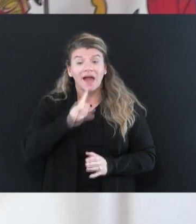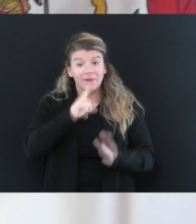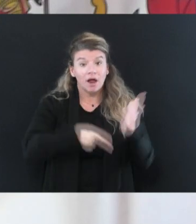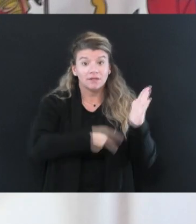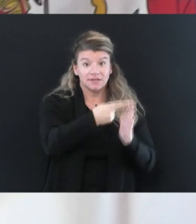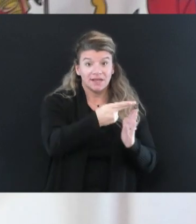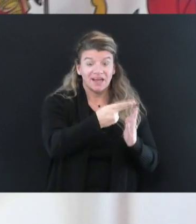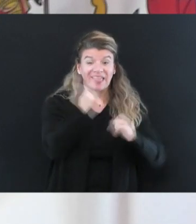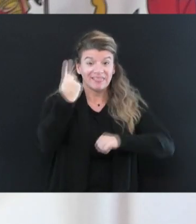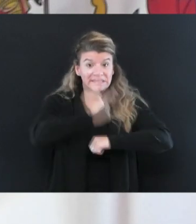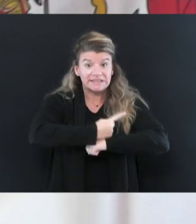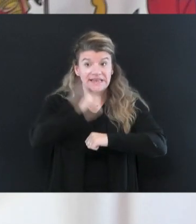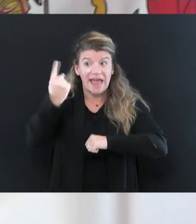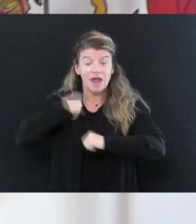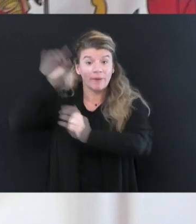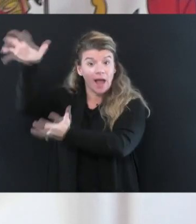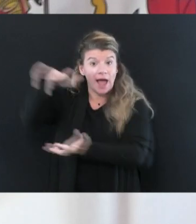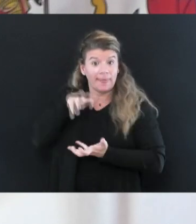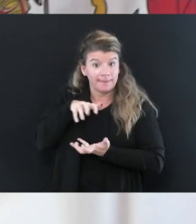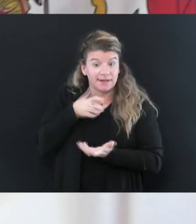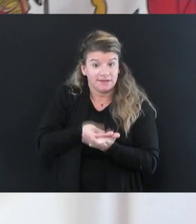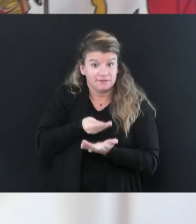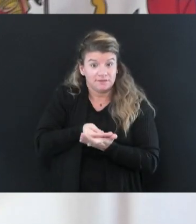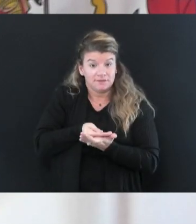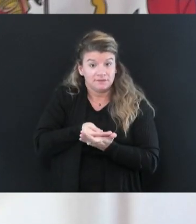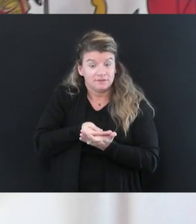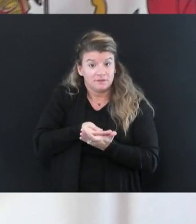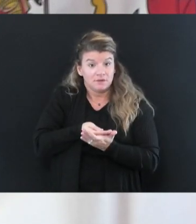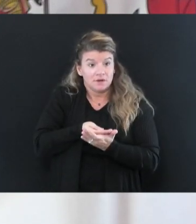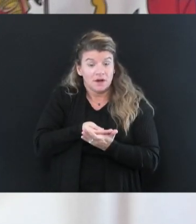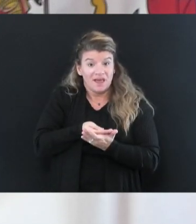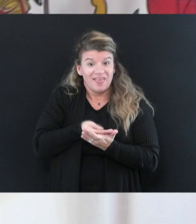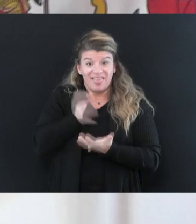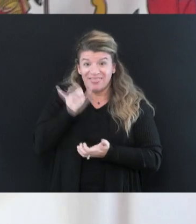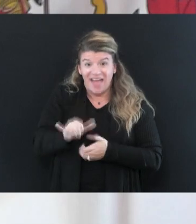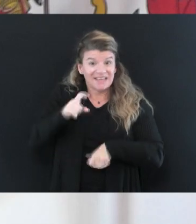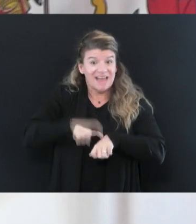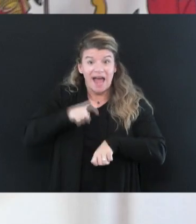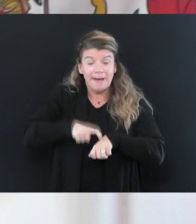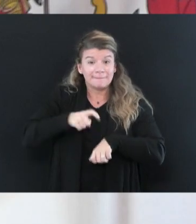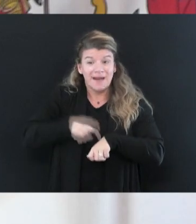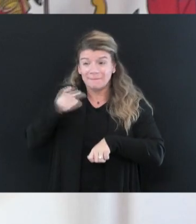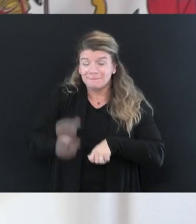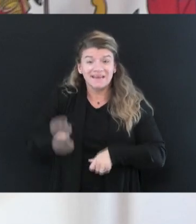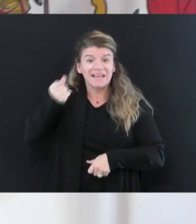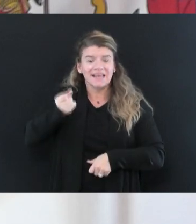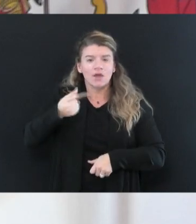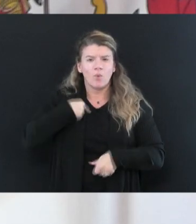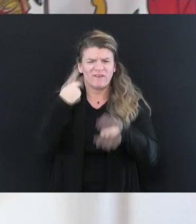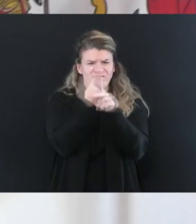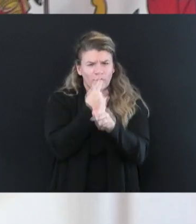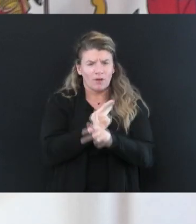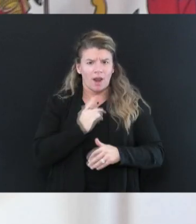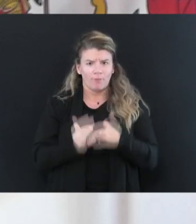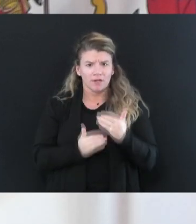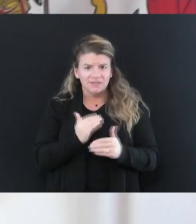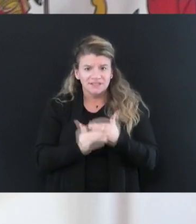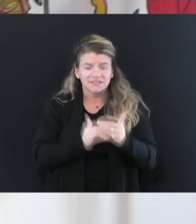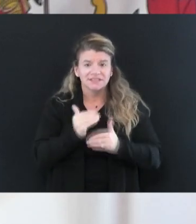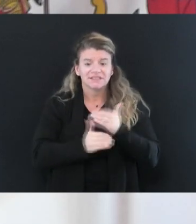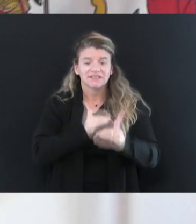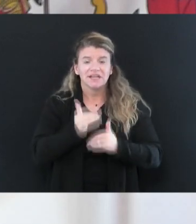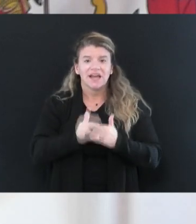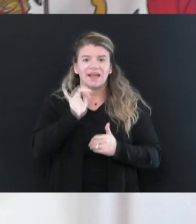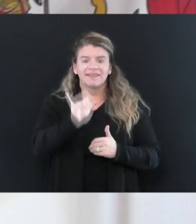money, we immediately started to come up with a process that would absolutely